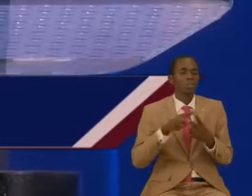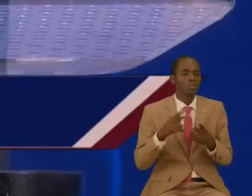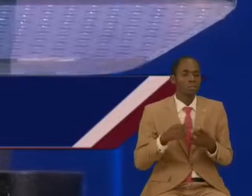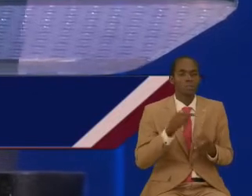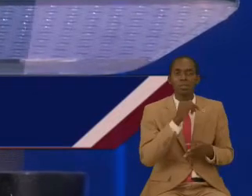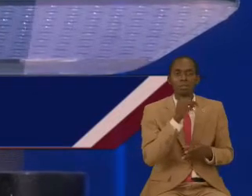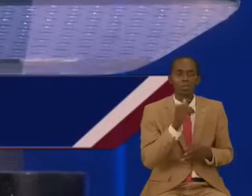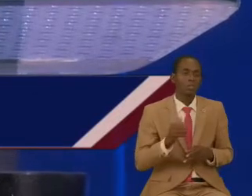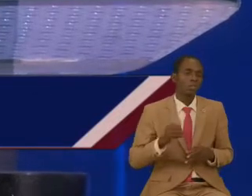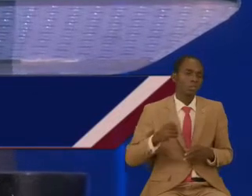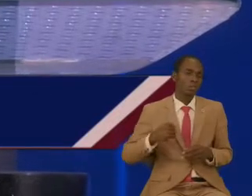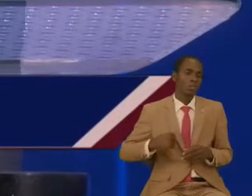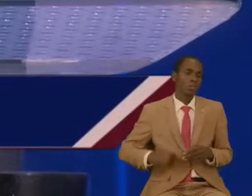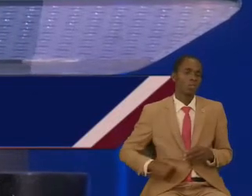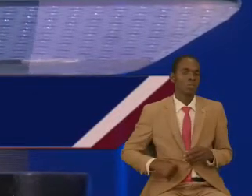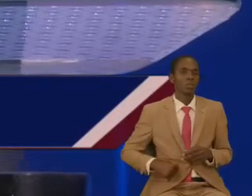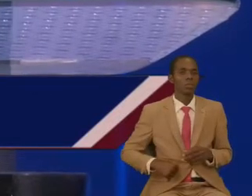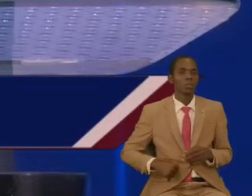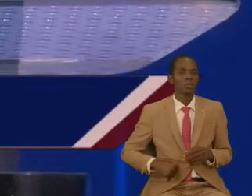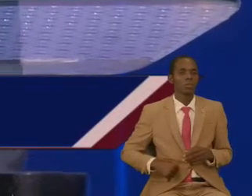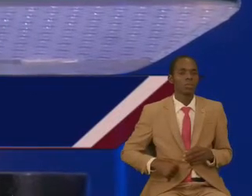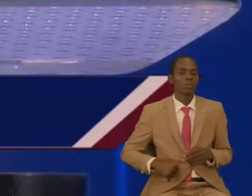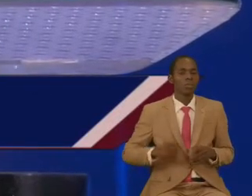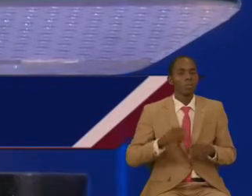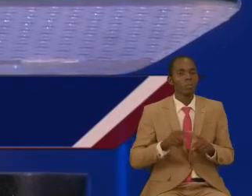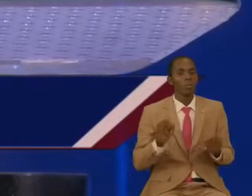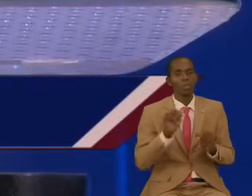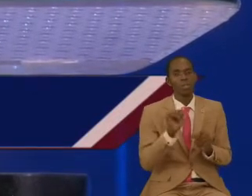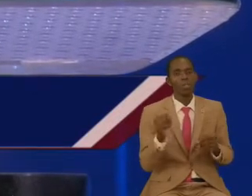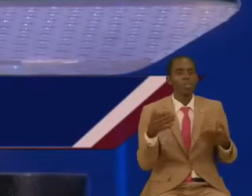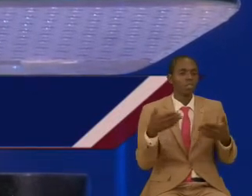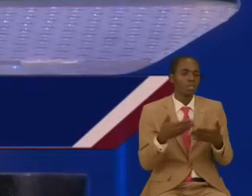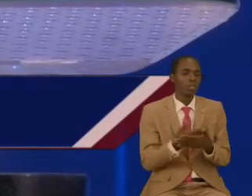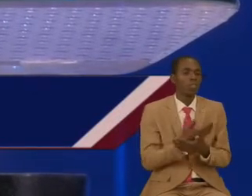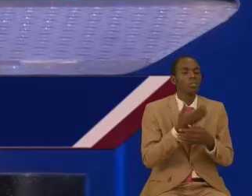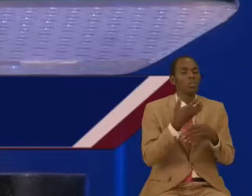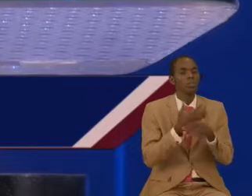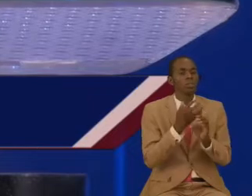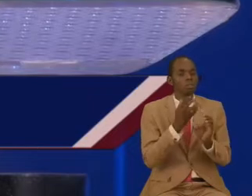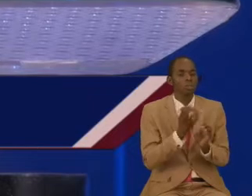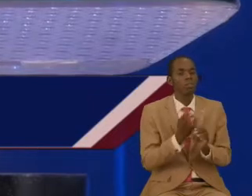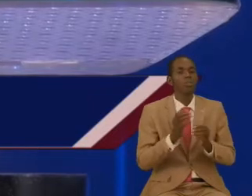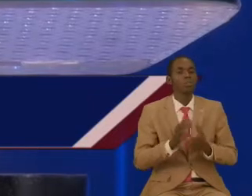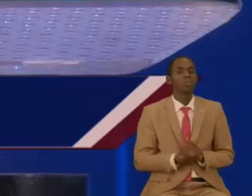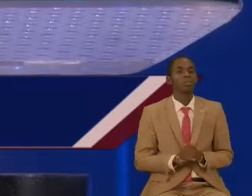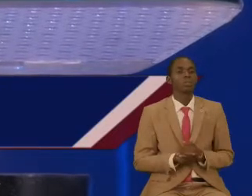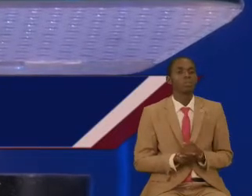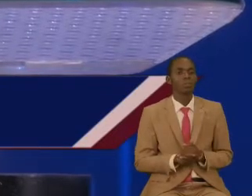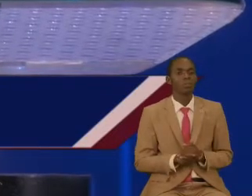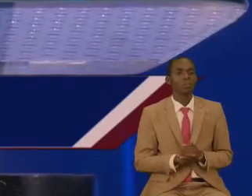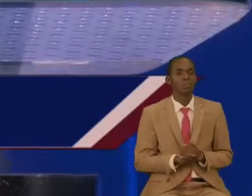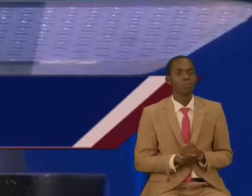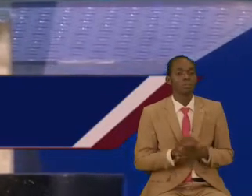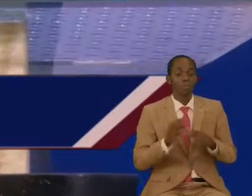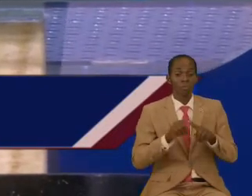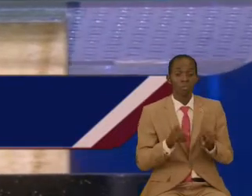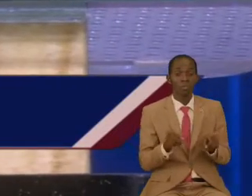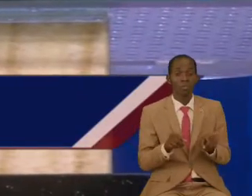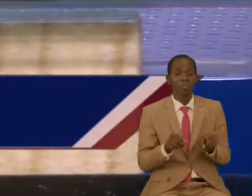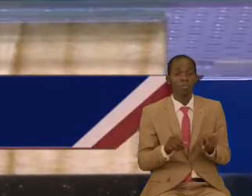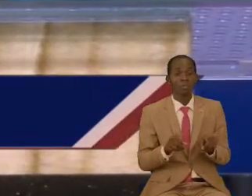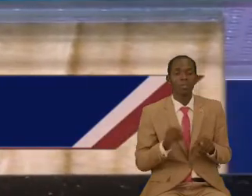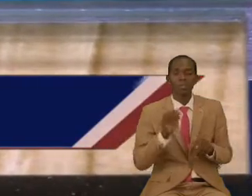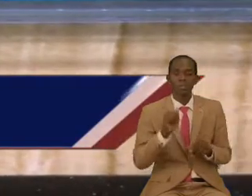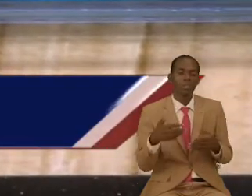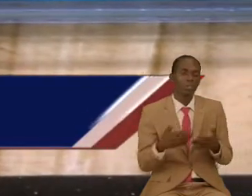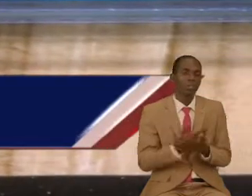anything, nor uncircumcision, but a new creature. But